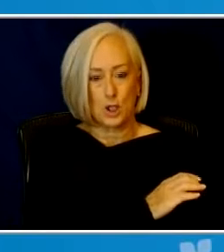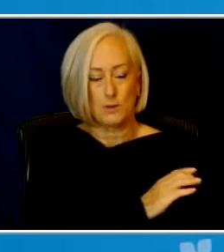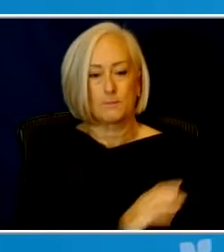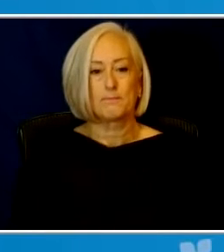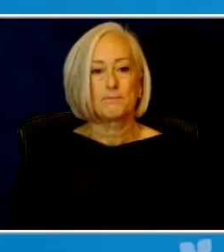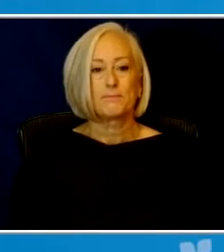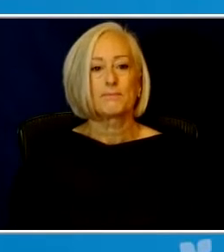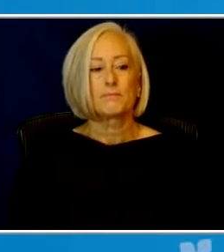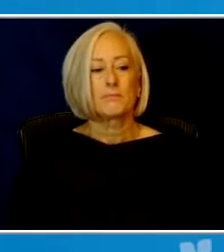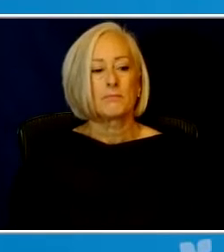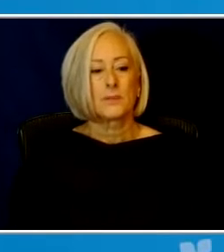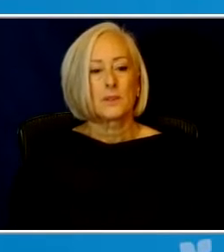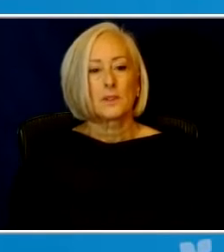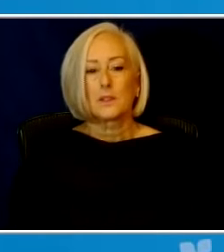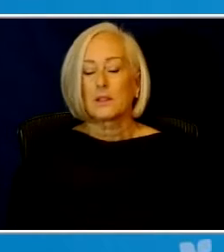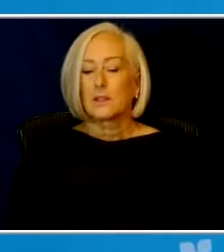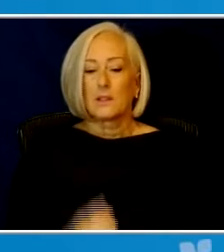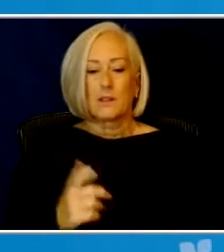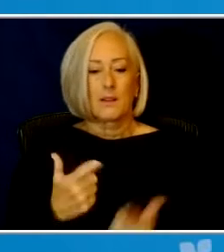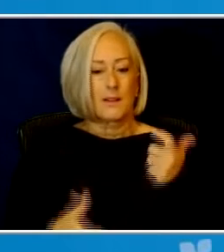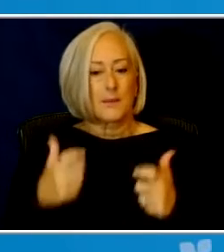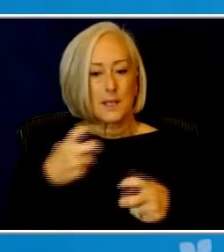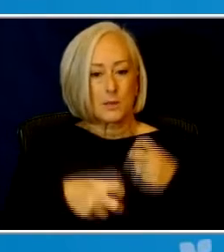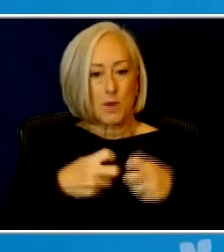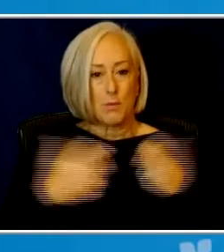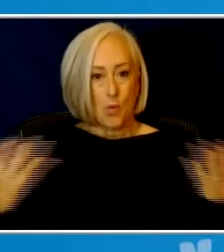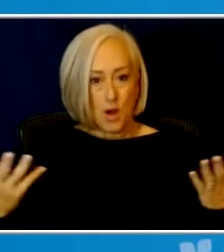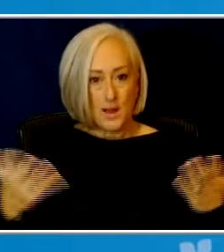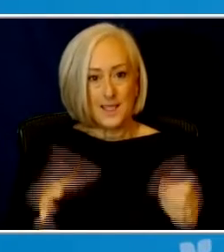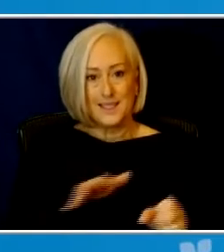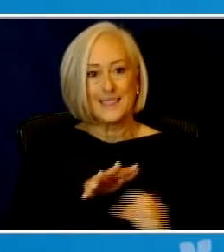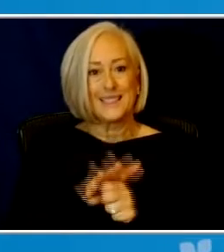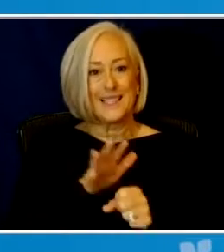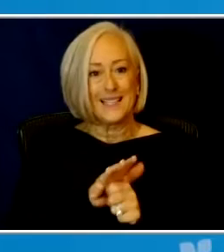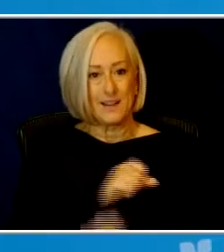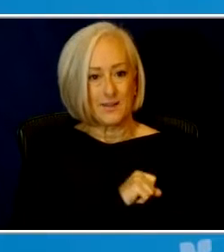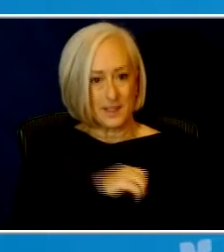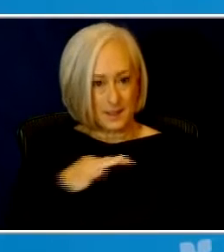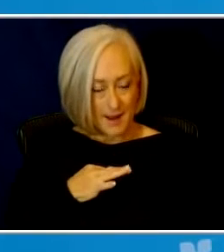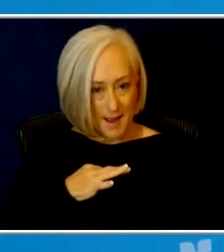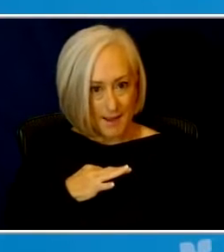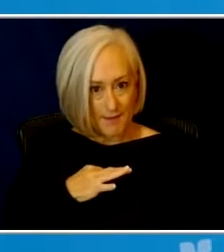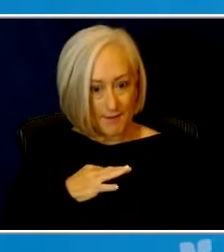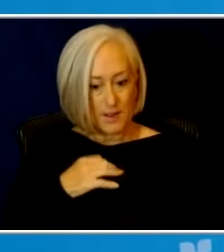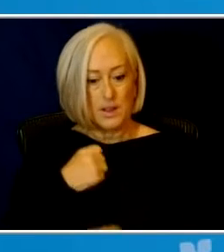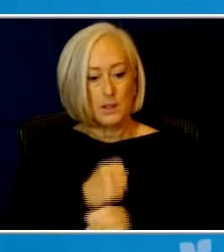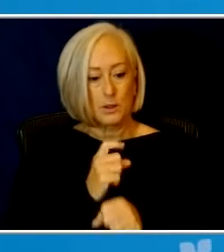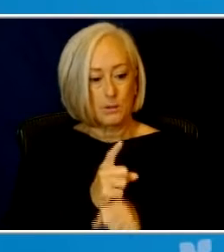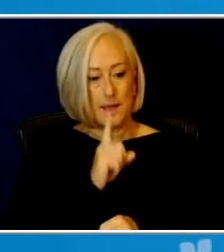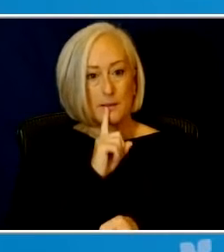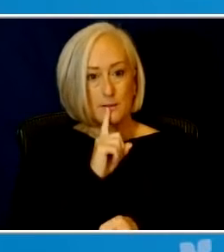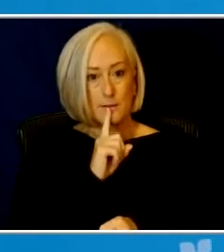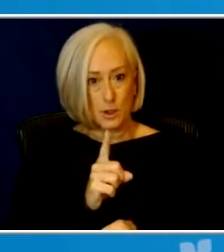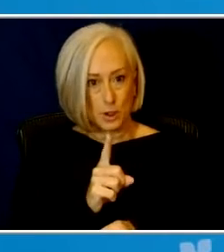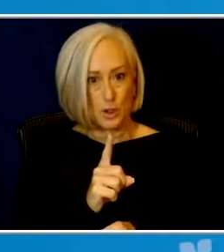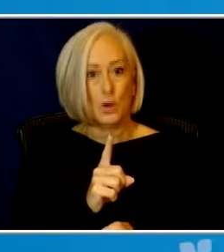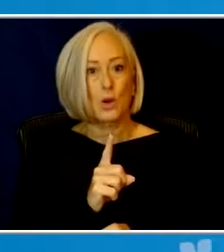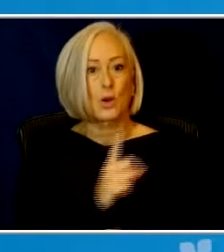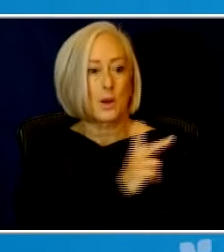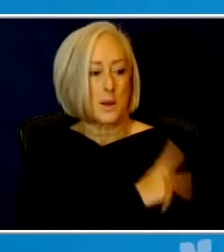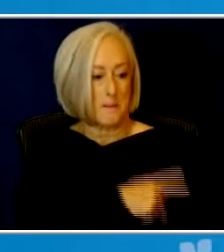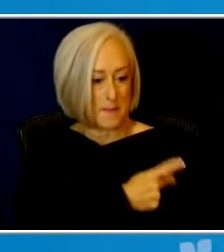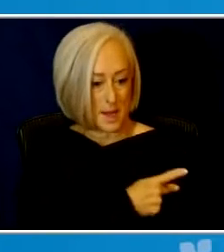staffing, trying to make sure that we can take patients that are being admitted from the ED